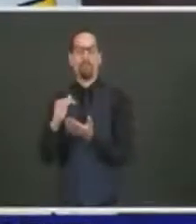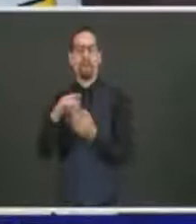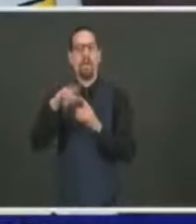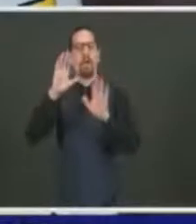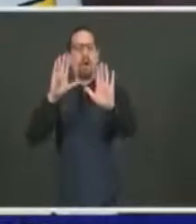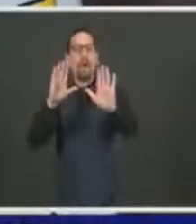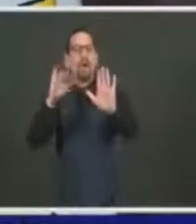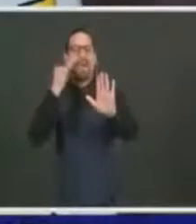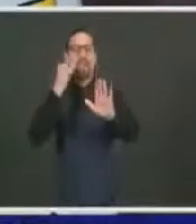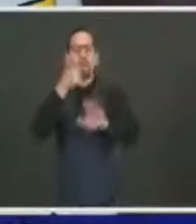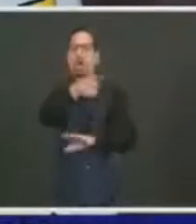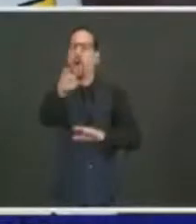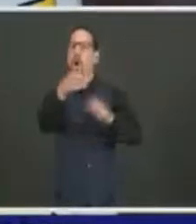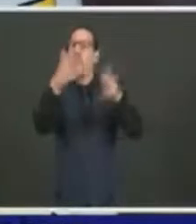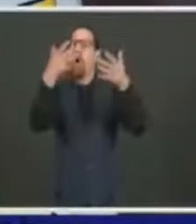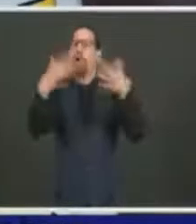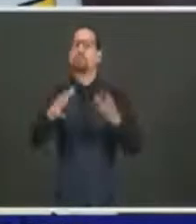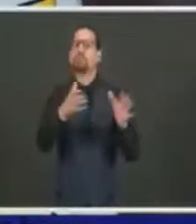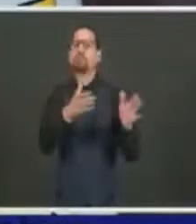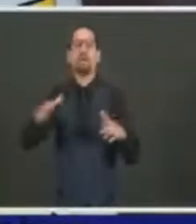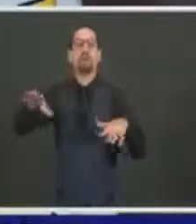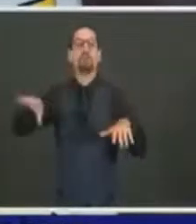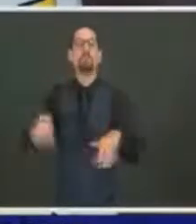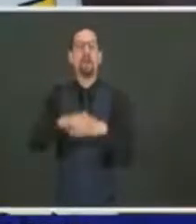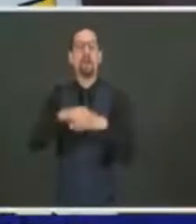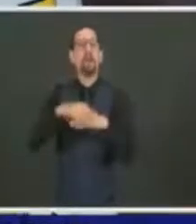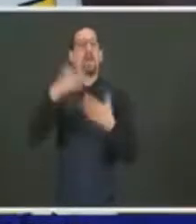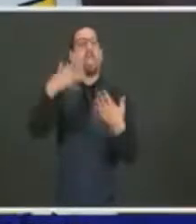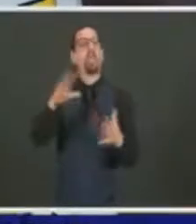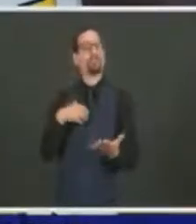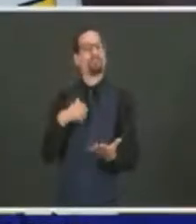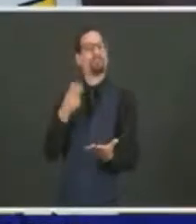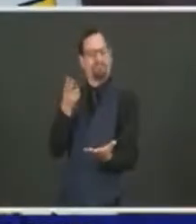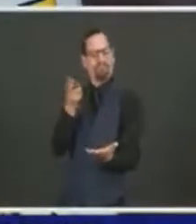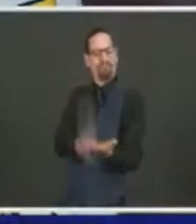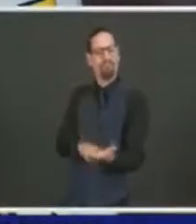you've consulted with us and your wedding was above the 50 or